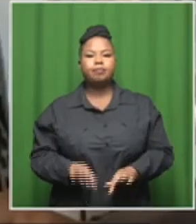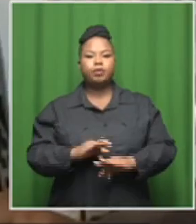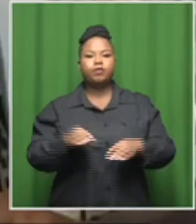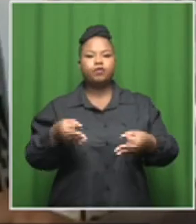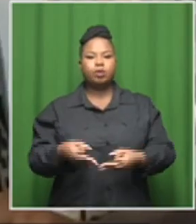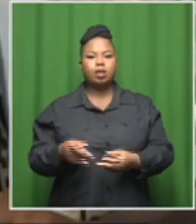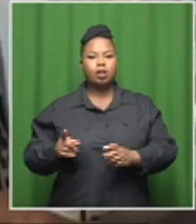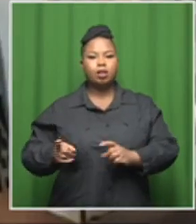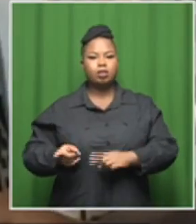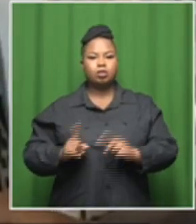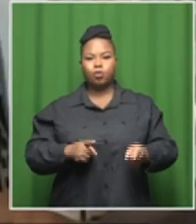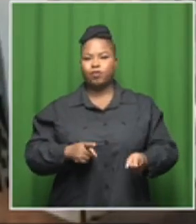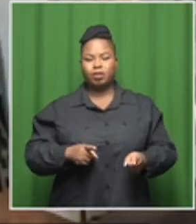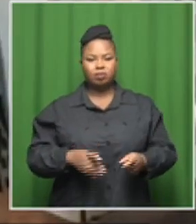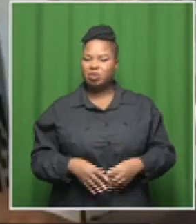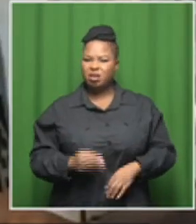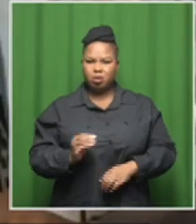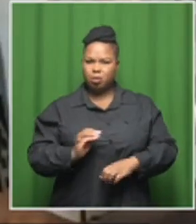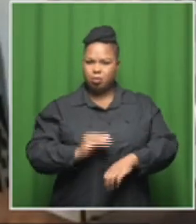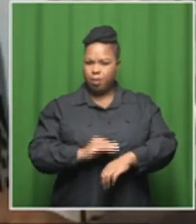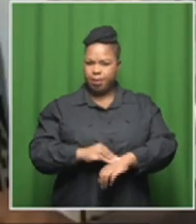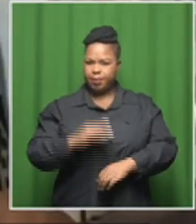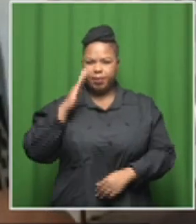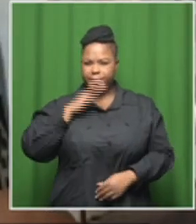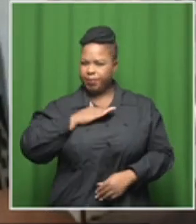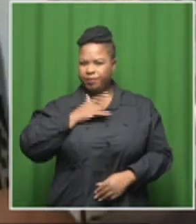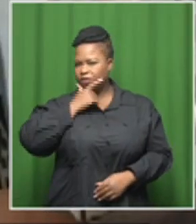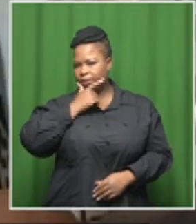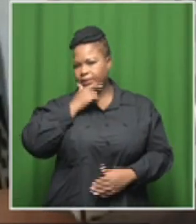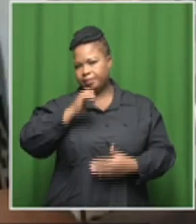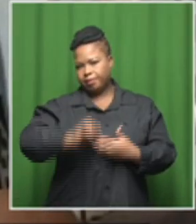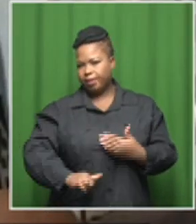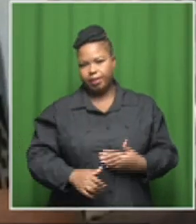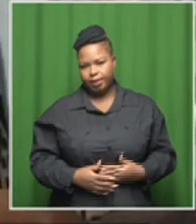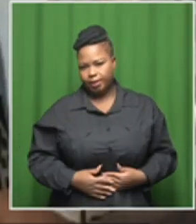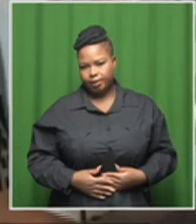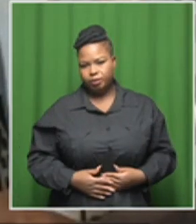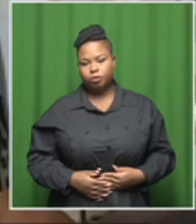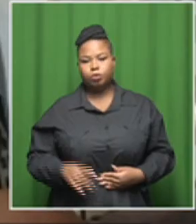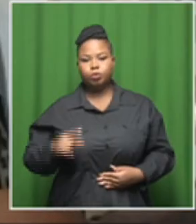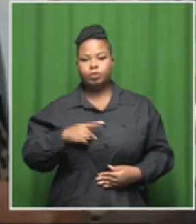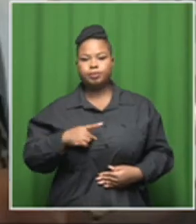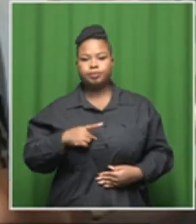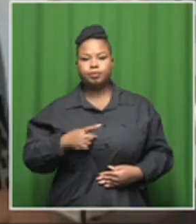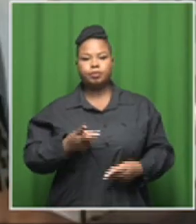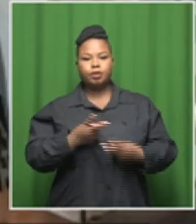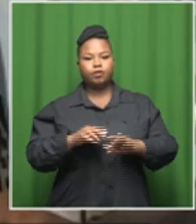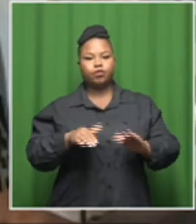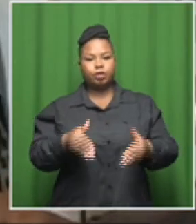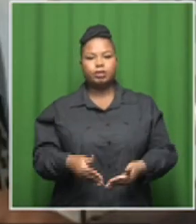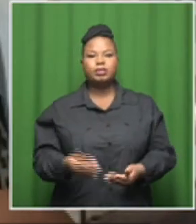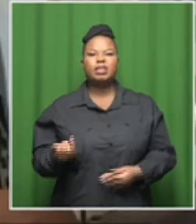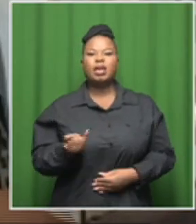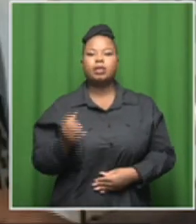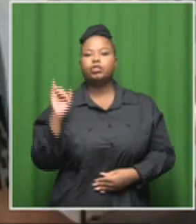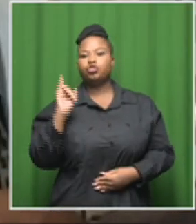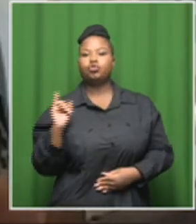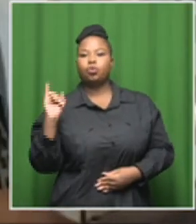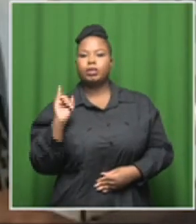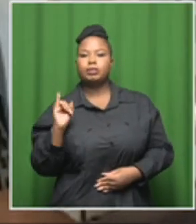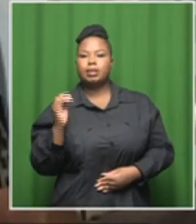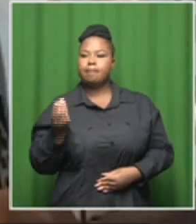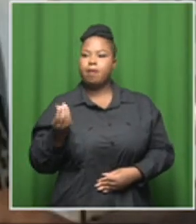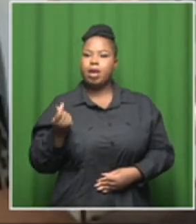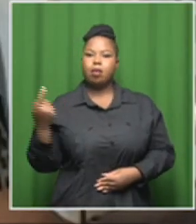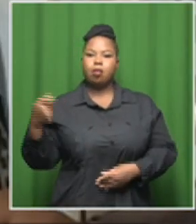like that, they have no problem in terms of December because a burial society is like an insurance. People put money